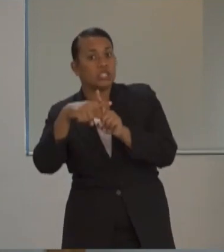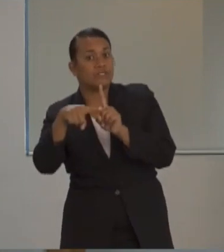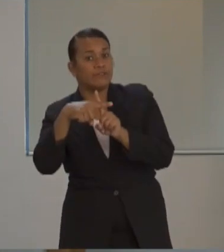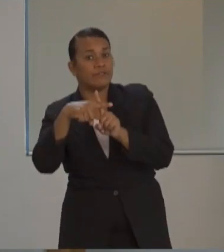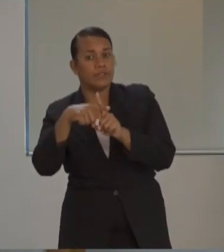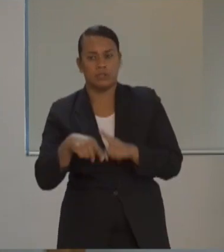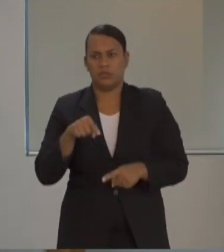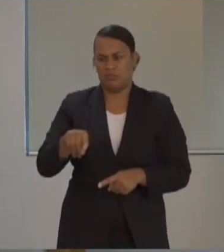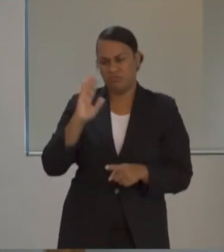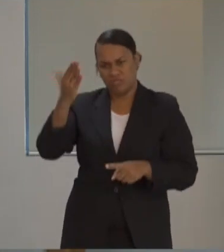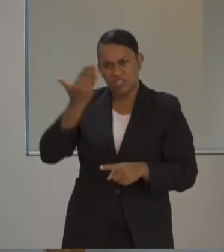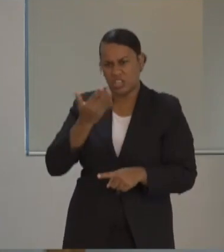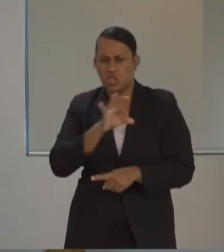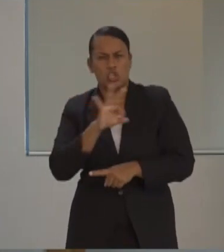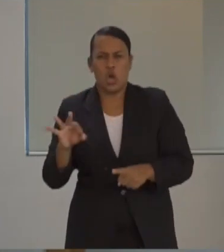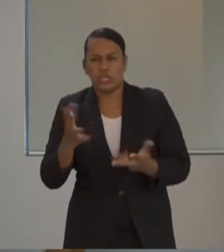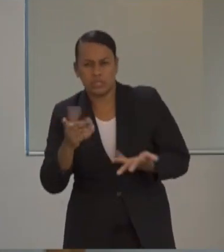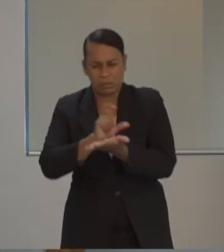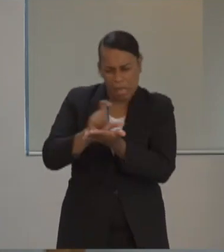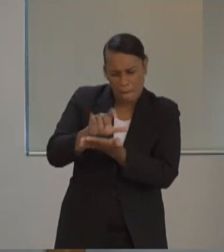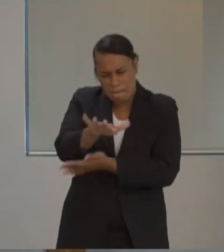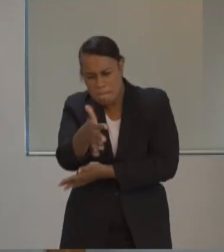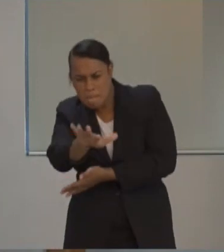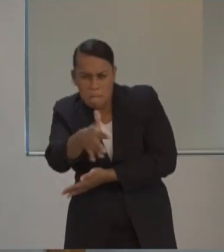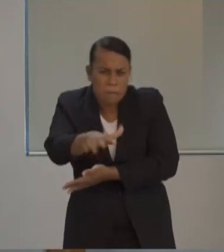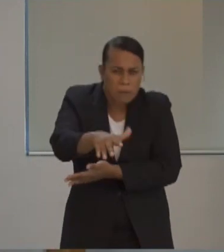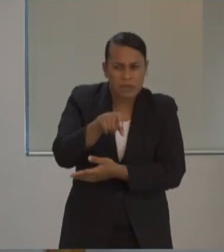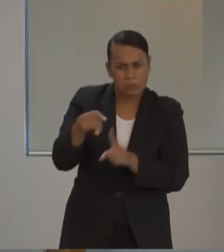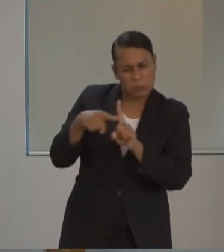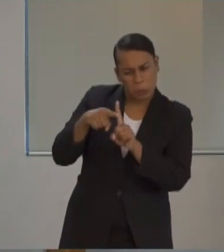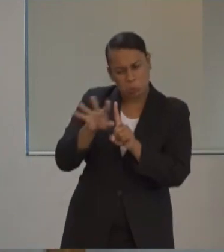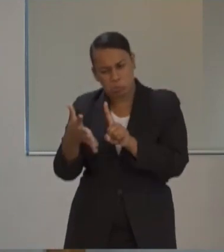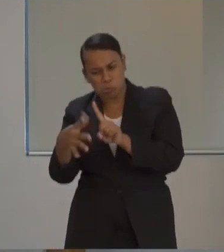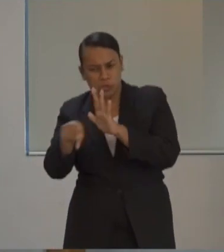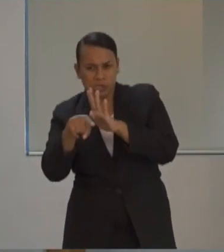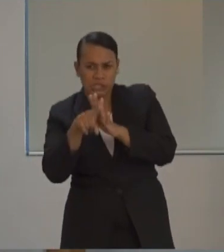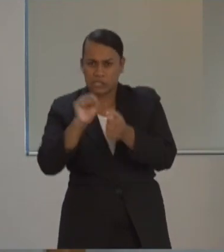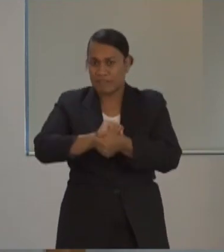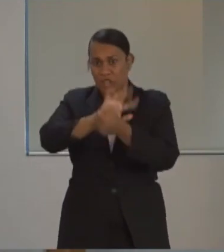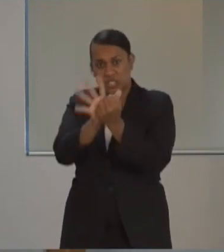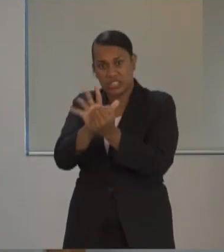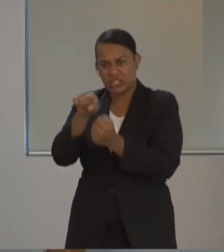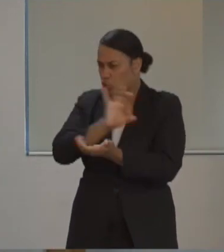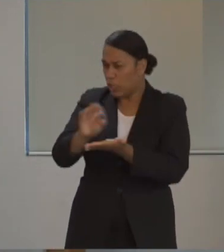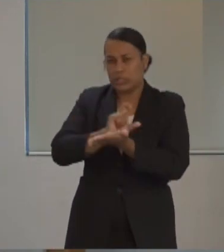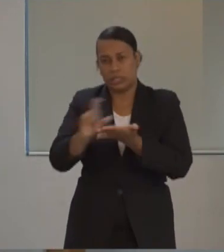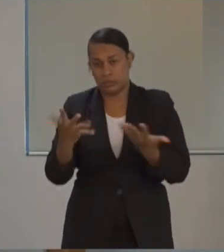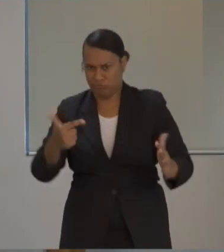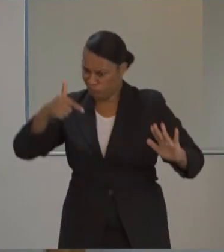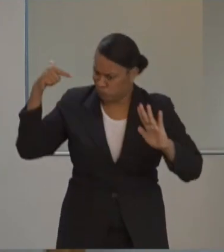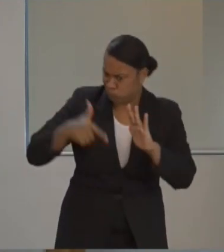whether this sample was positive was COVID-19. After further testing and